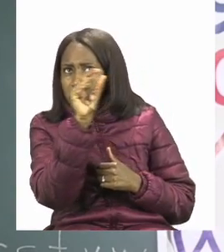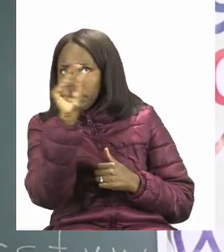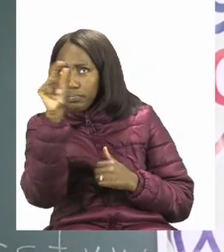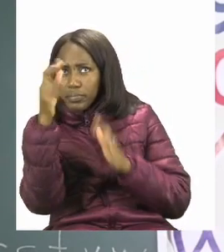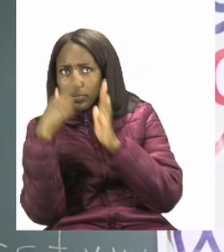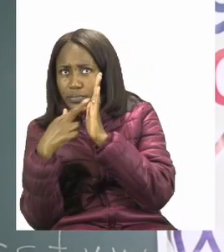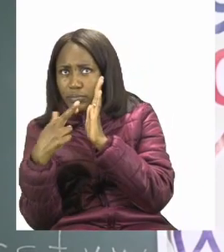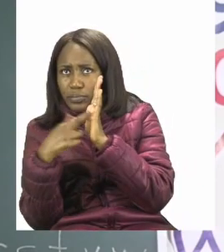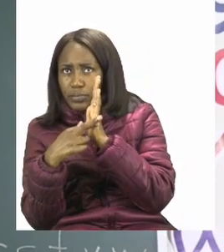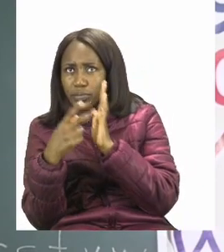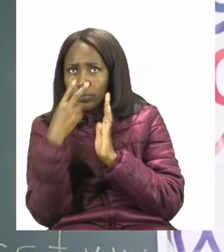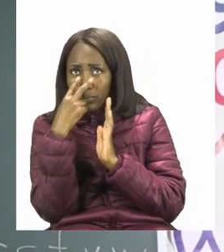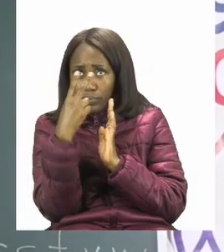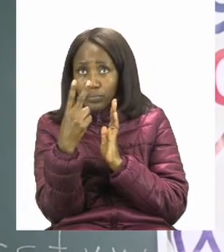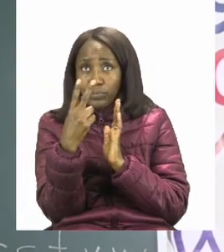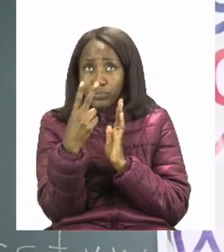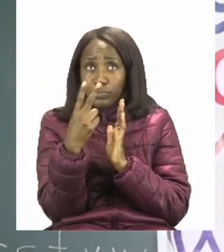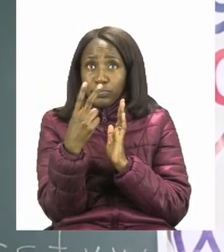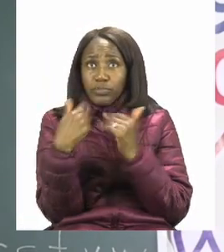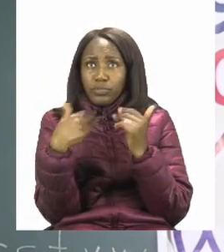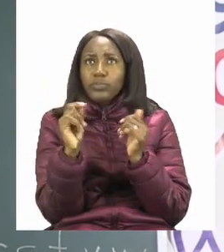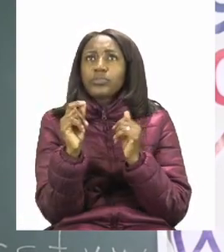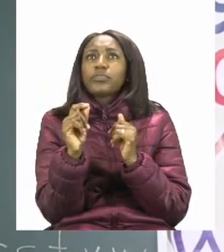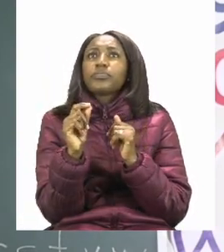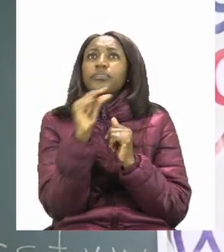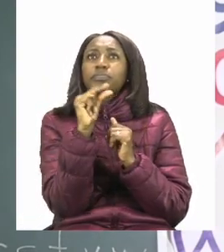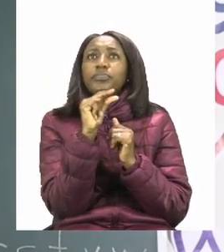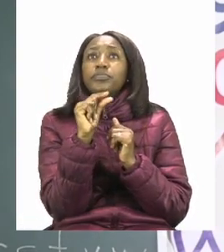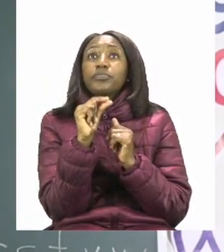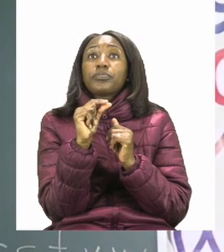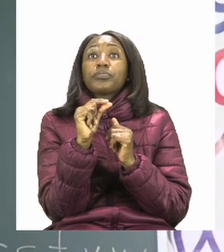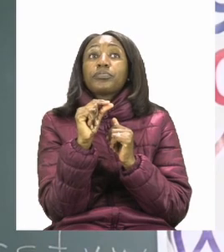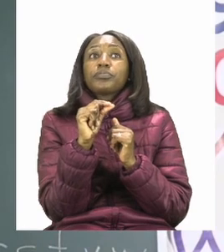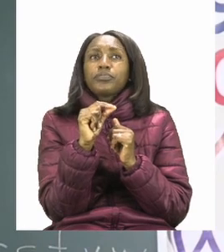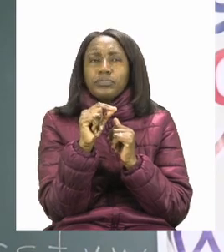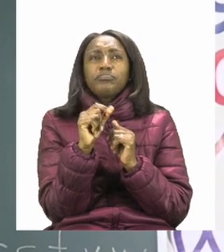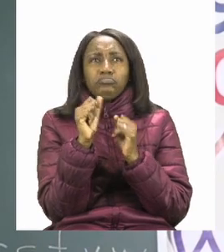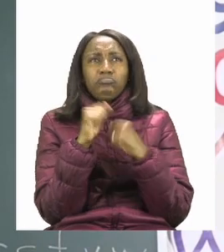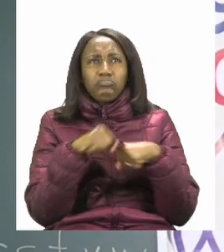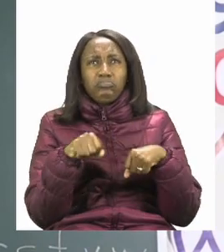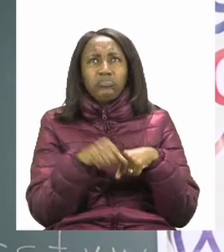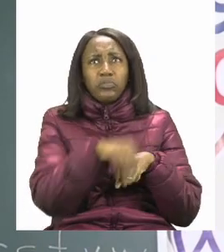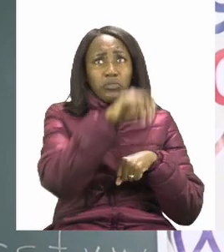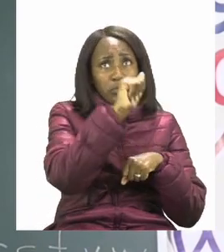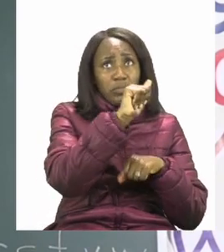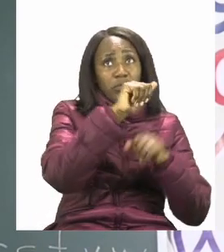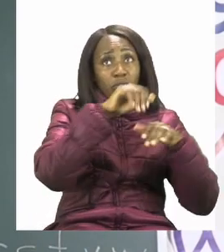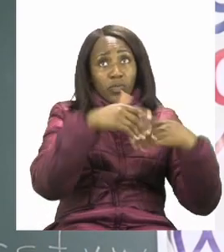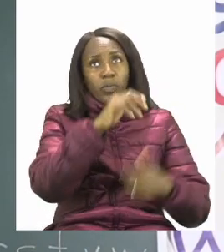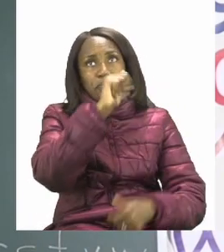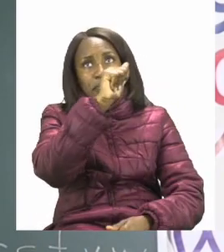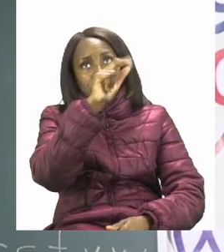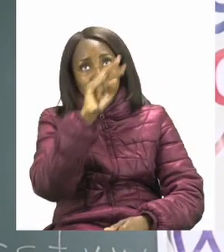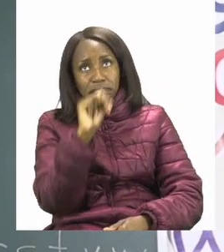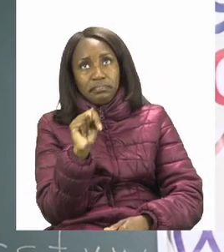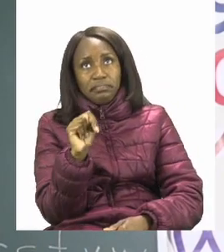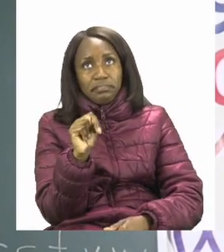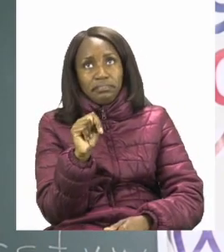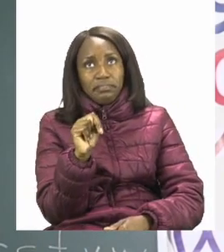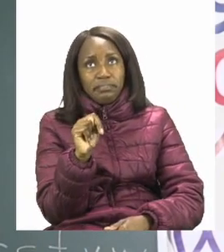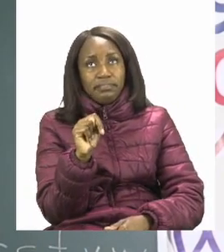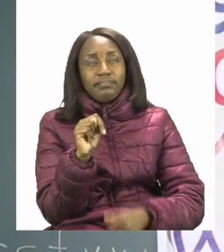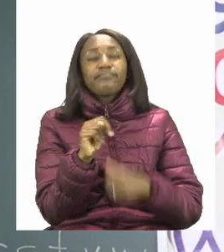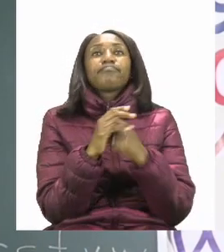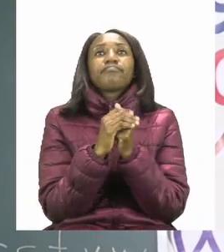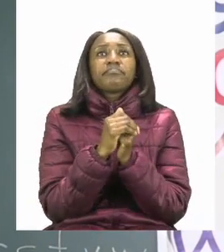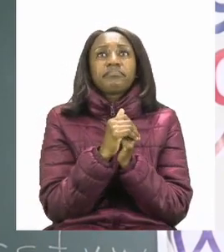the beginning letter so you can decide whether or not you're going to use a or